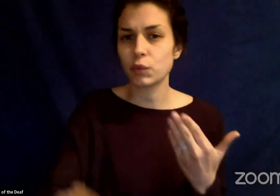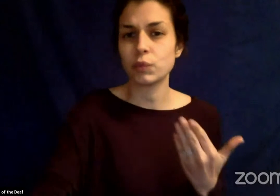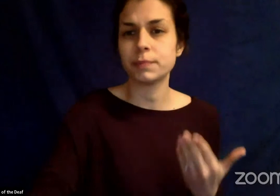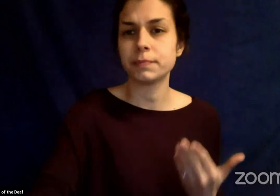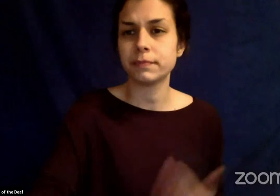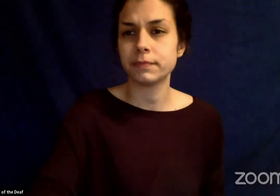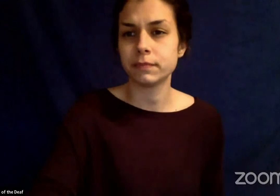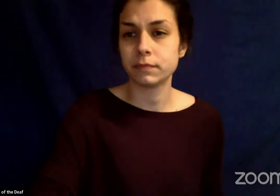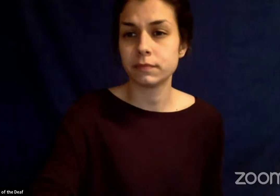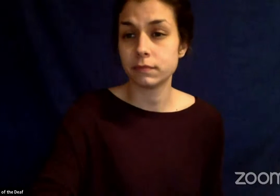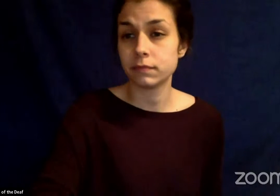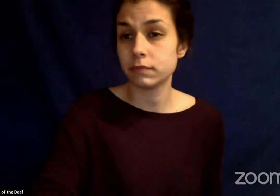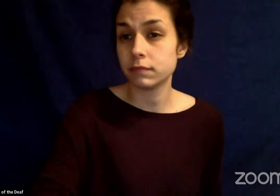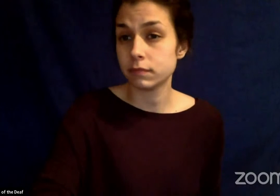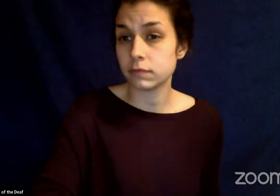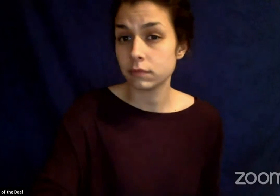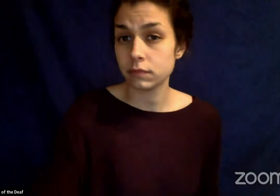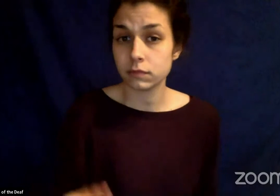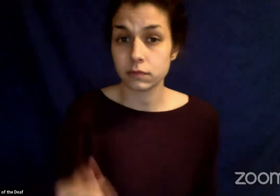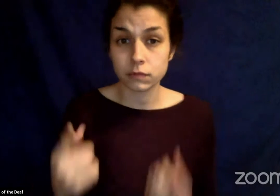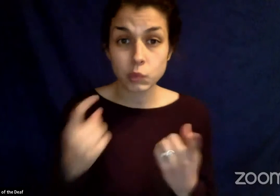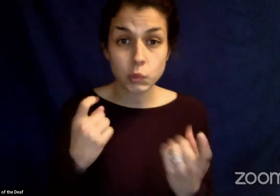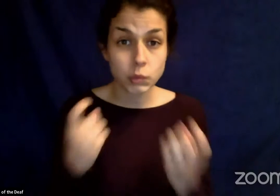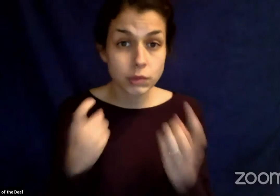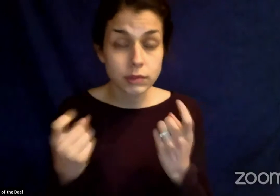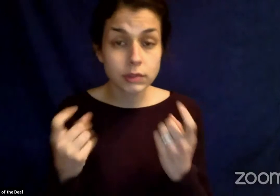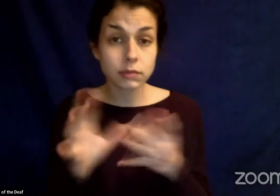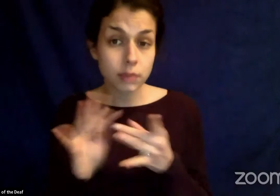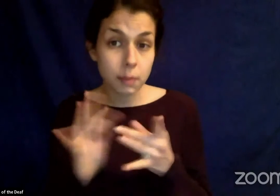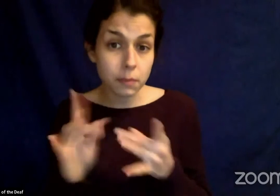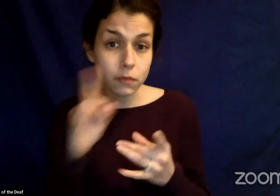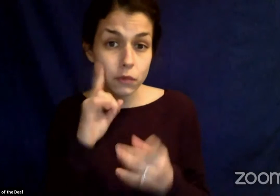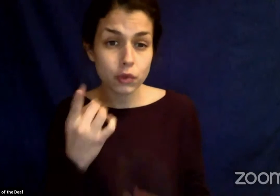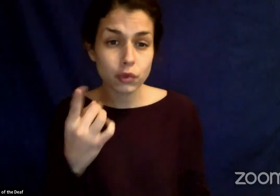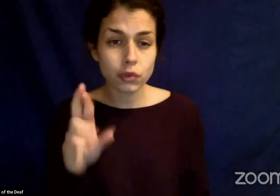Were any questions or comments for Dr. Shamia?